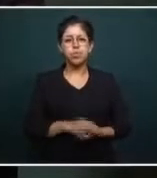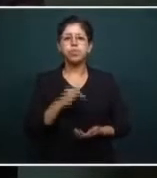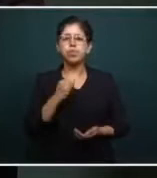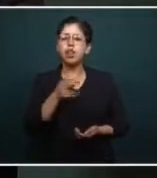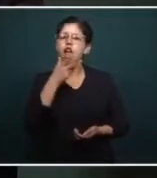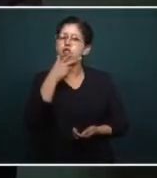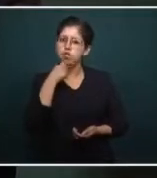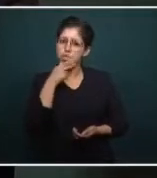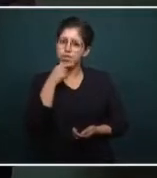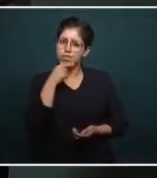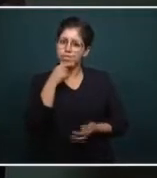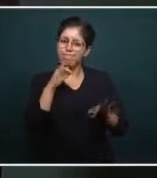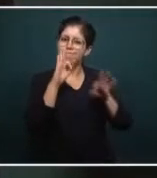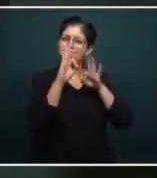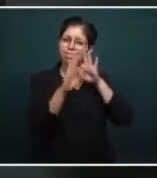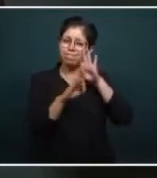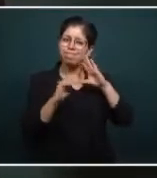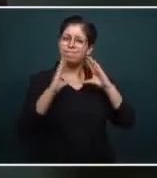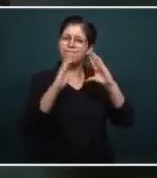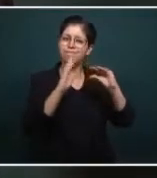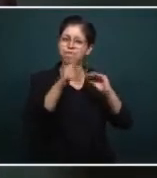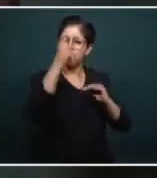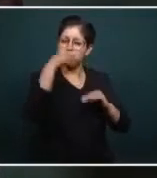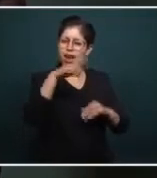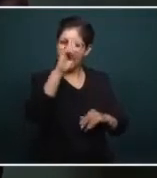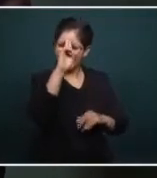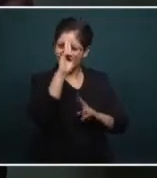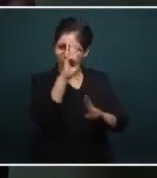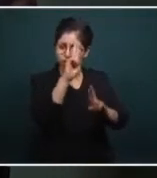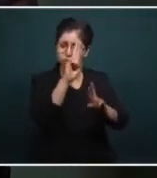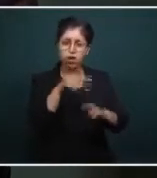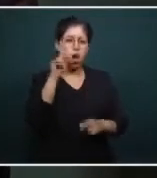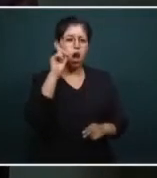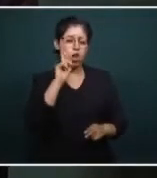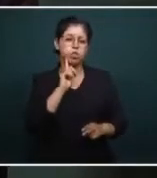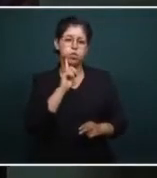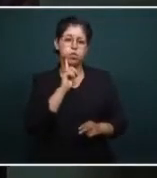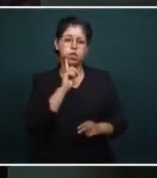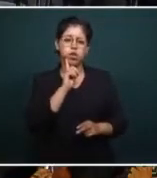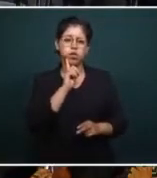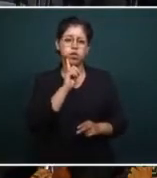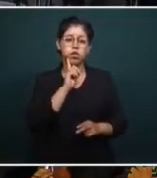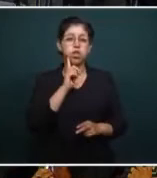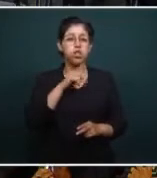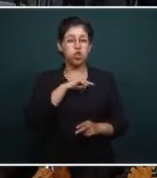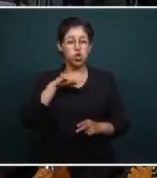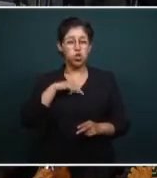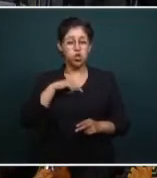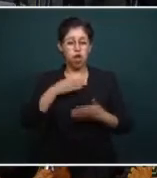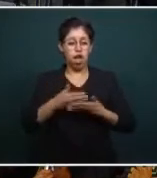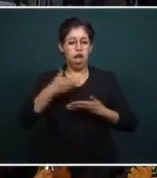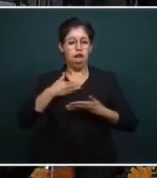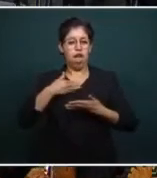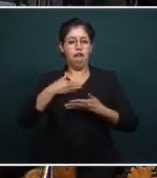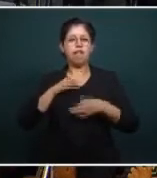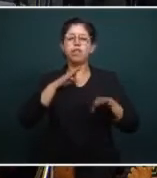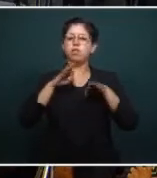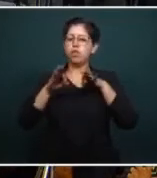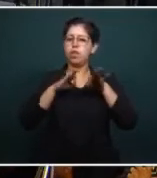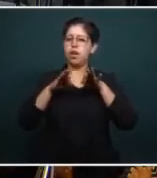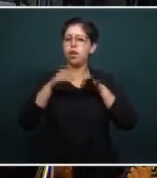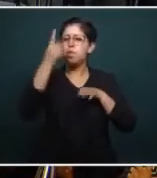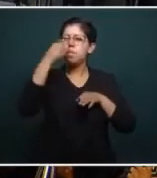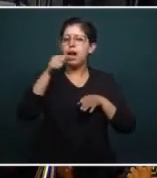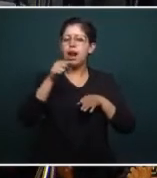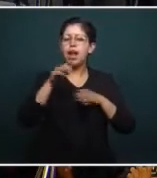being making men conscious regarding women, because we're trying to attend and work